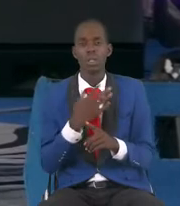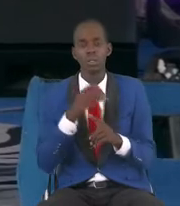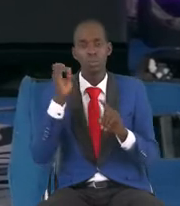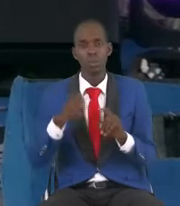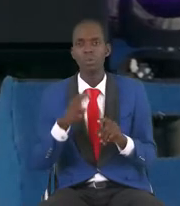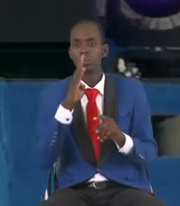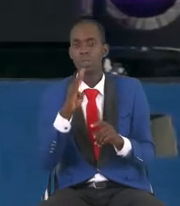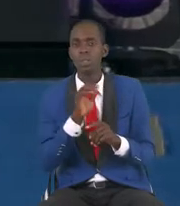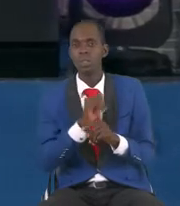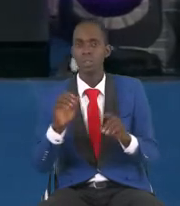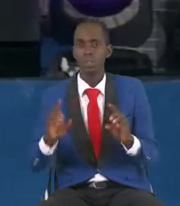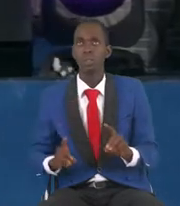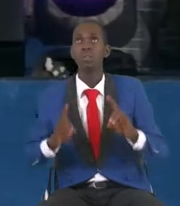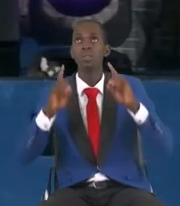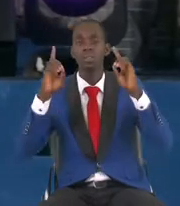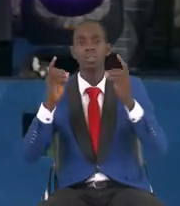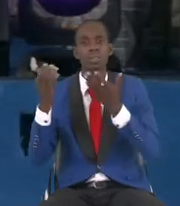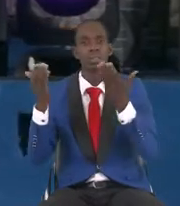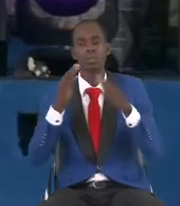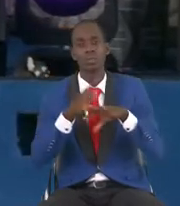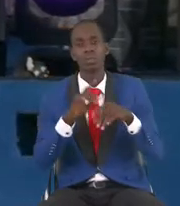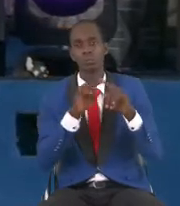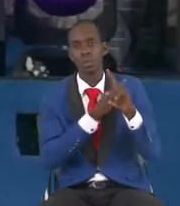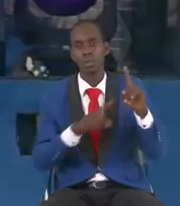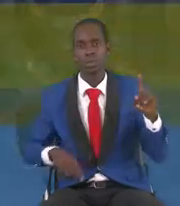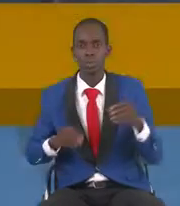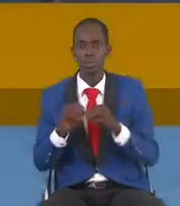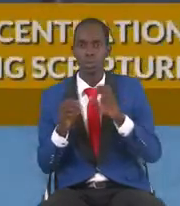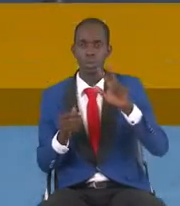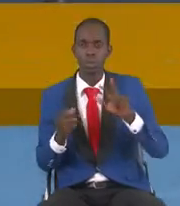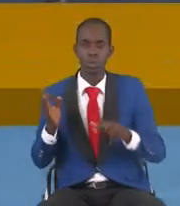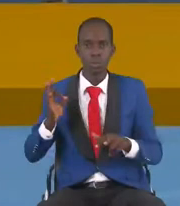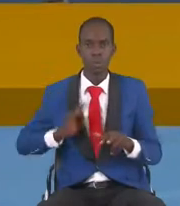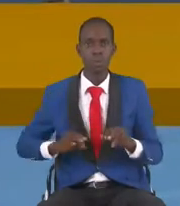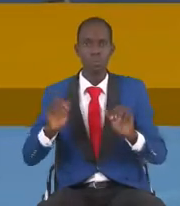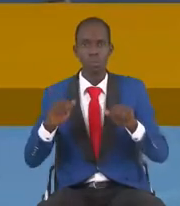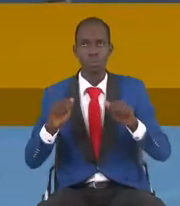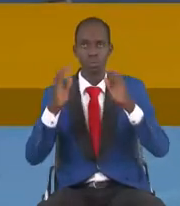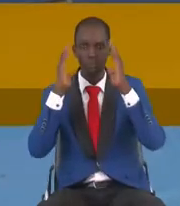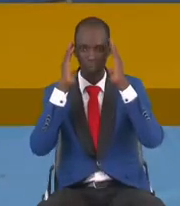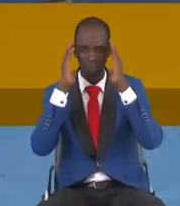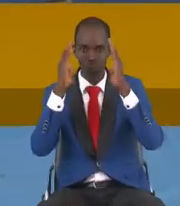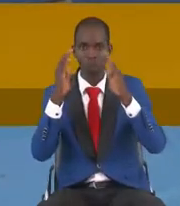service unto the Lord. Number 3, the profitable concentration. on